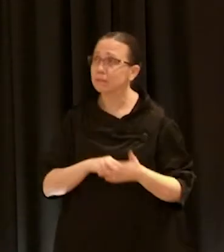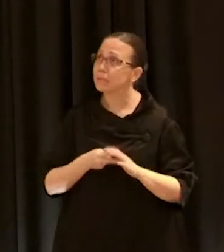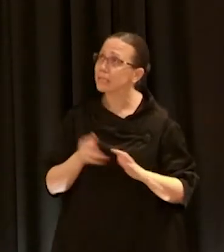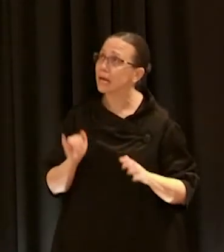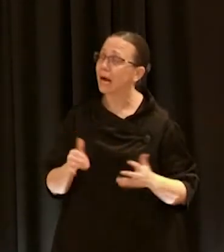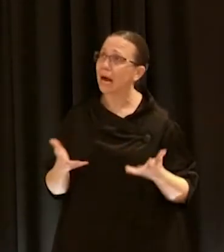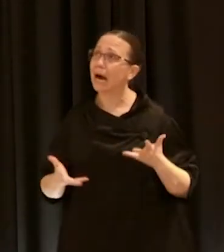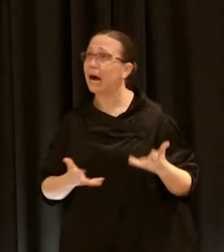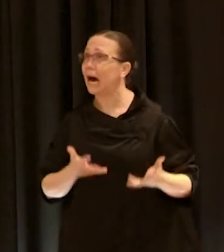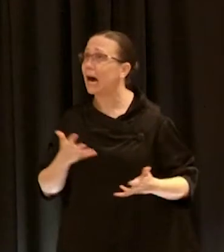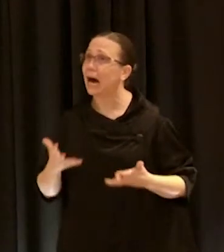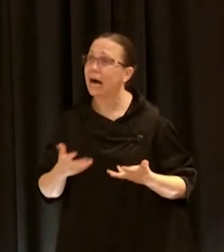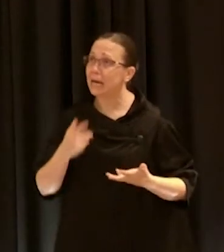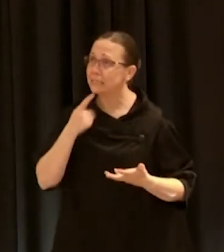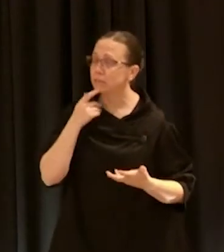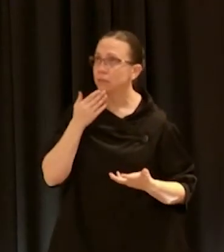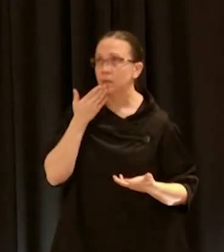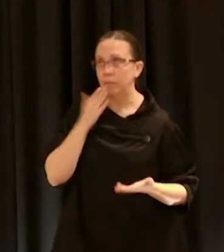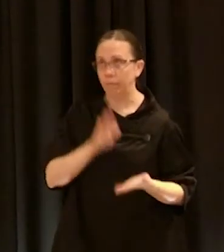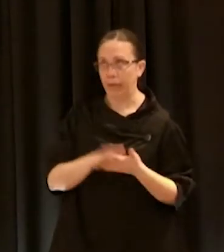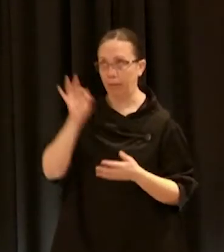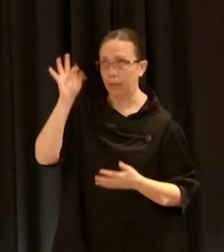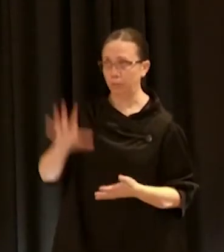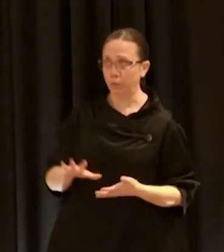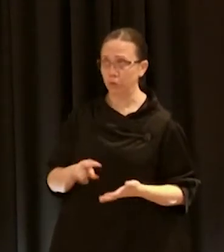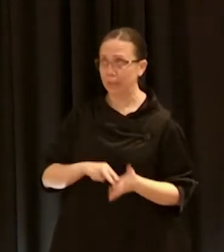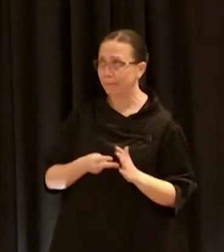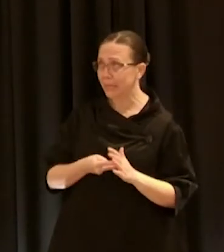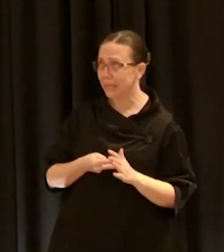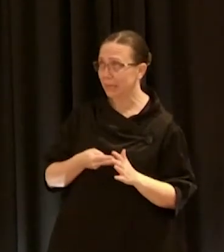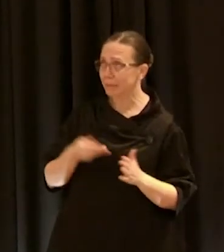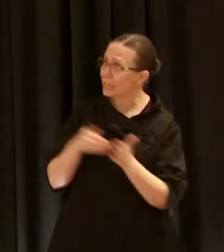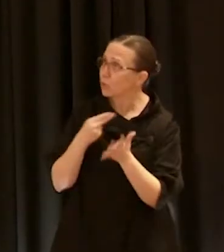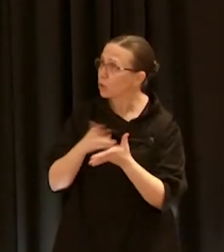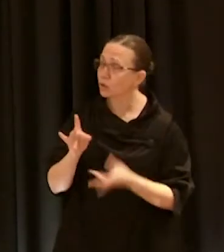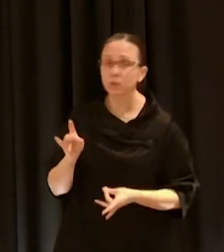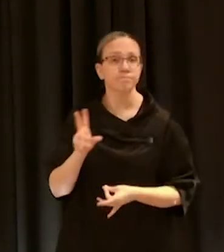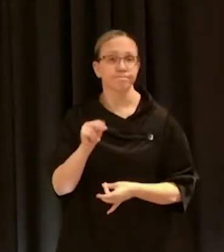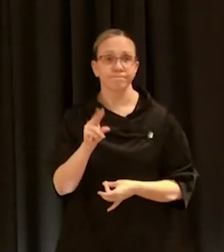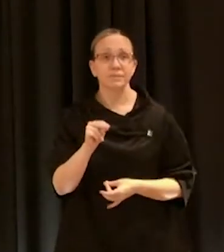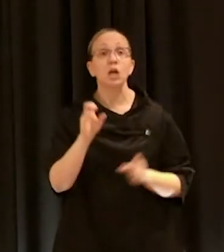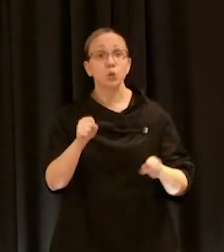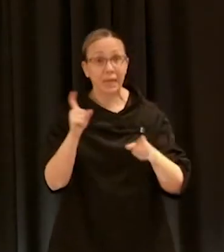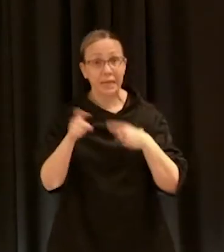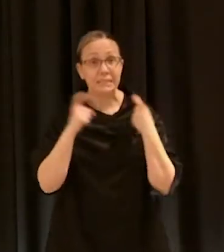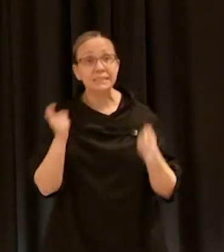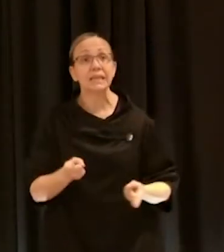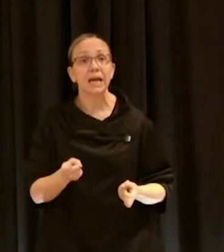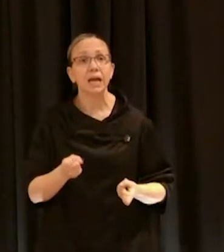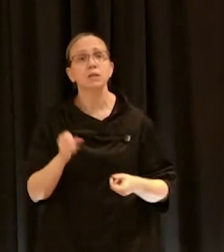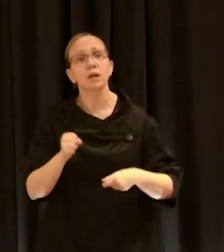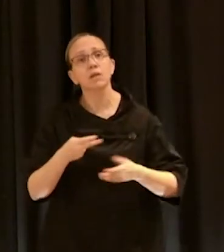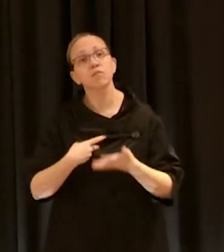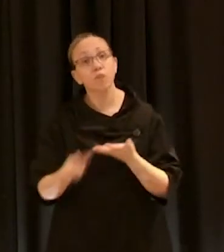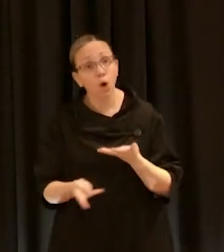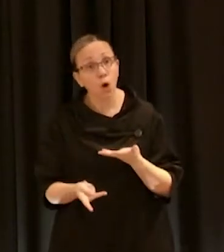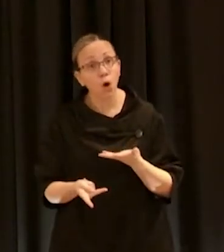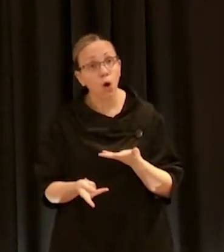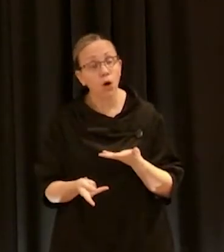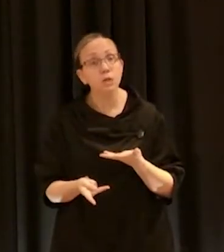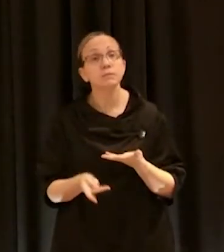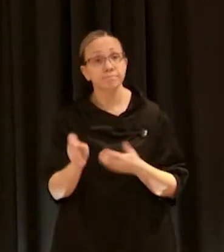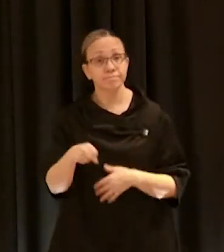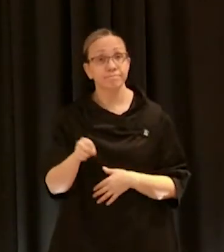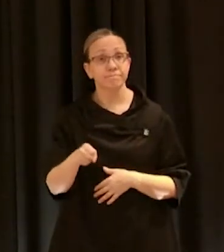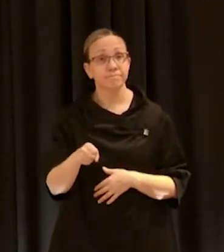Ghost? I said something bad about the preacher. Did I blaspheme the Holy Ghost? Listen, you can sin, you can stumble, you can even